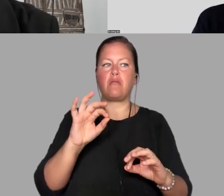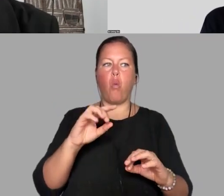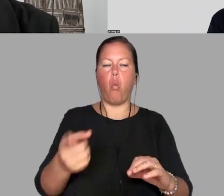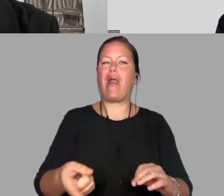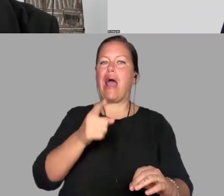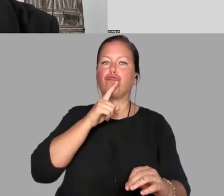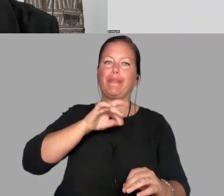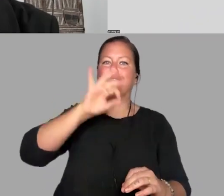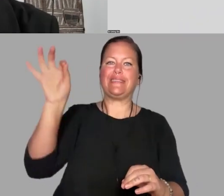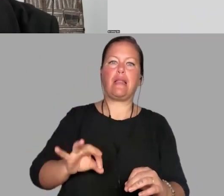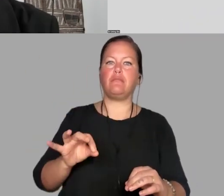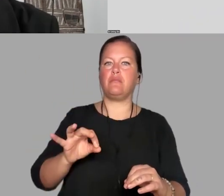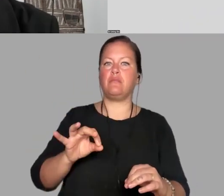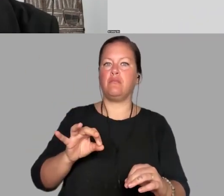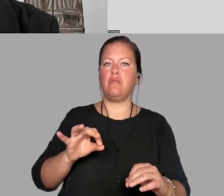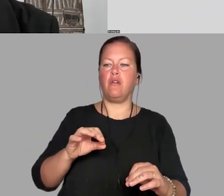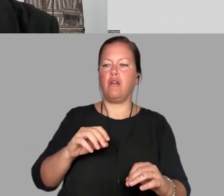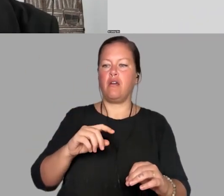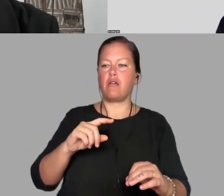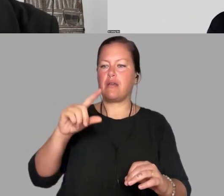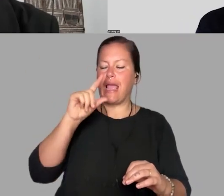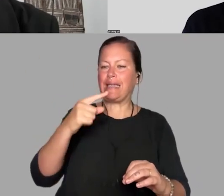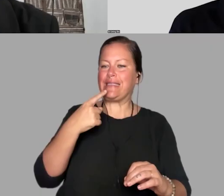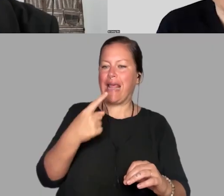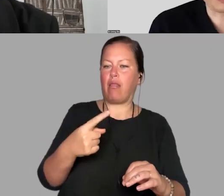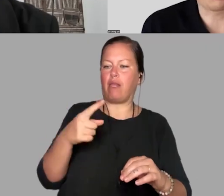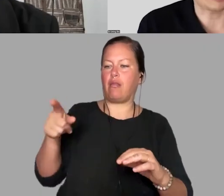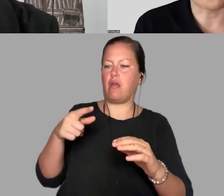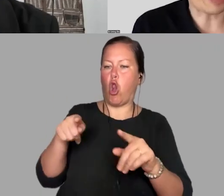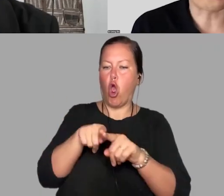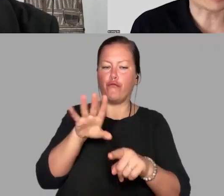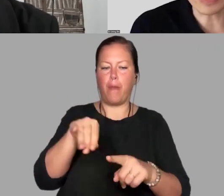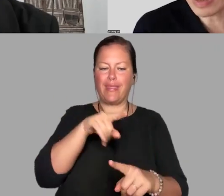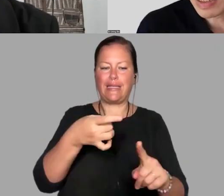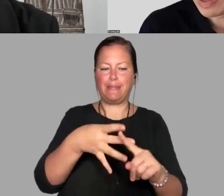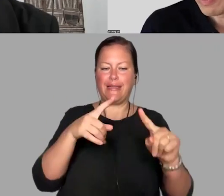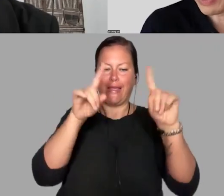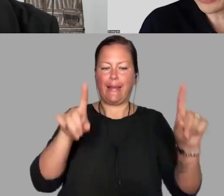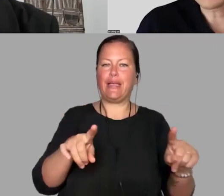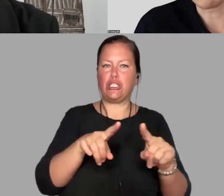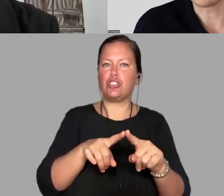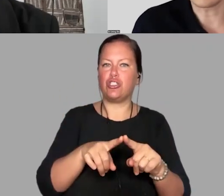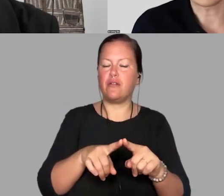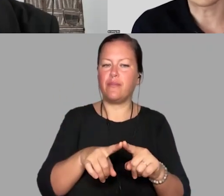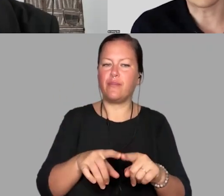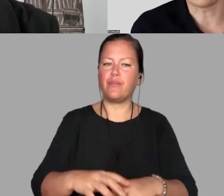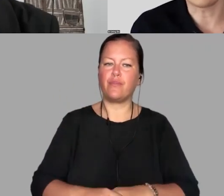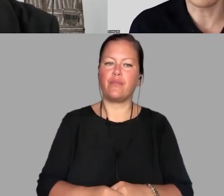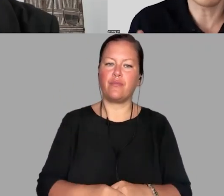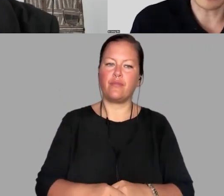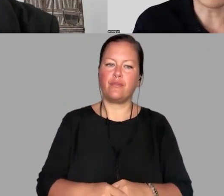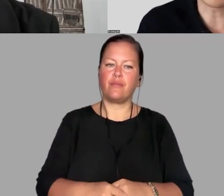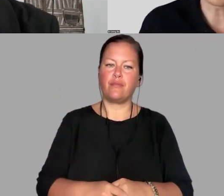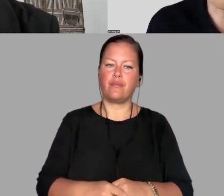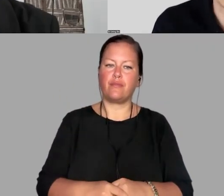has learned from a particular image. It's very hard to be 100%, which is as a science,